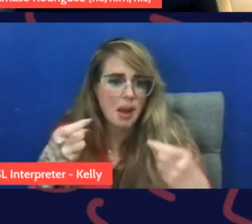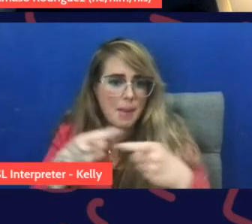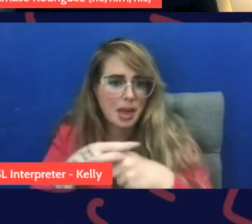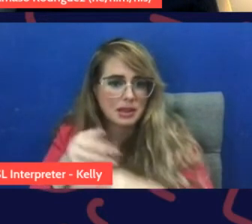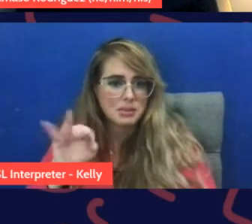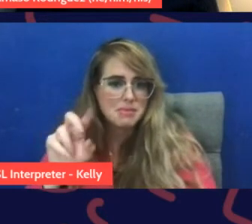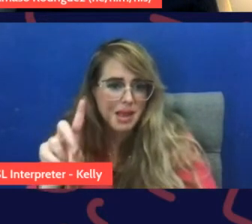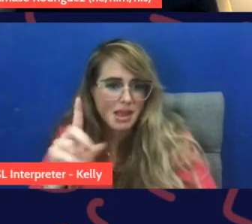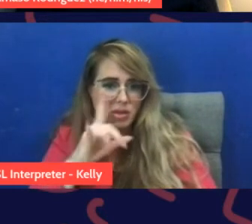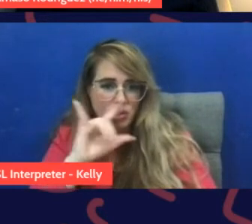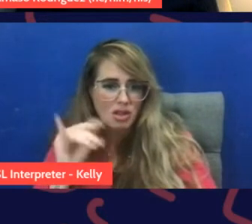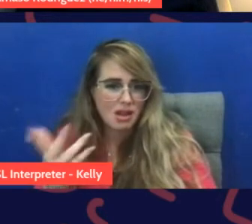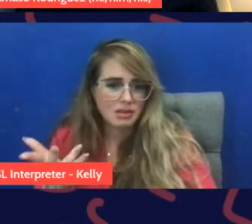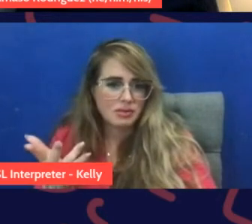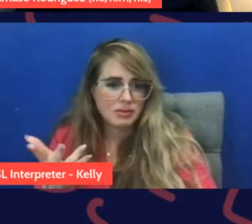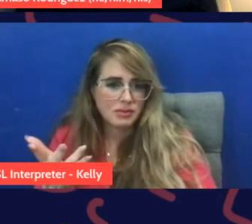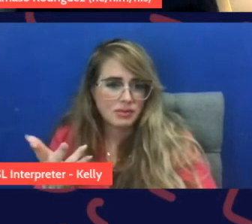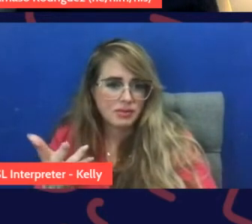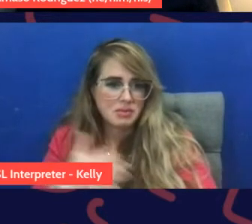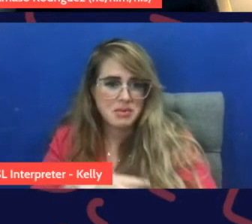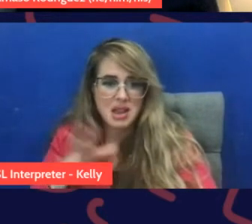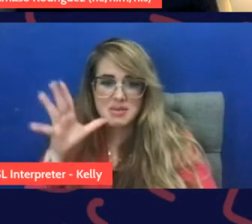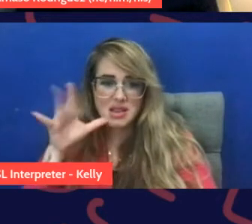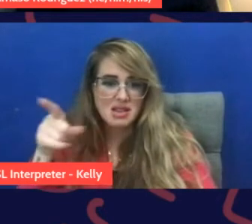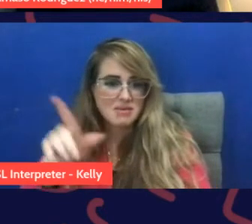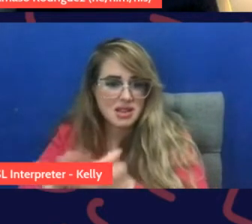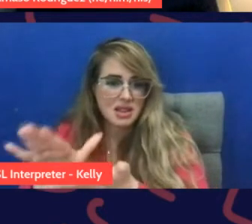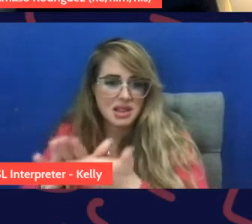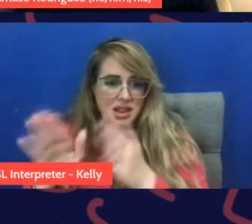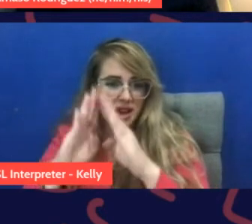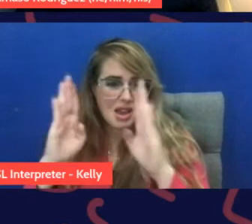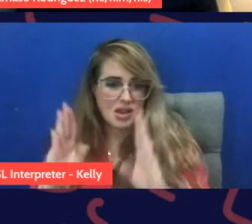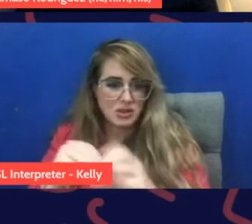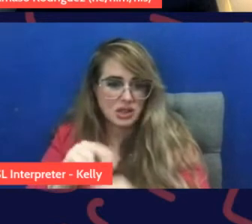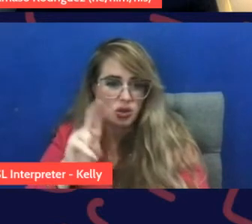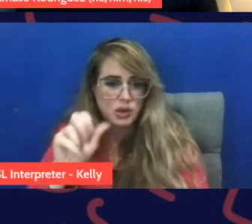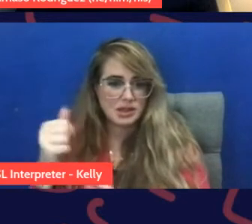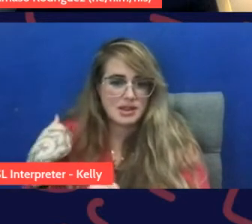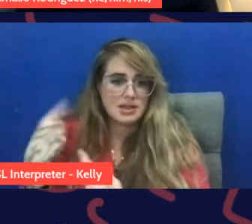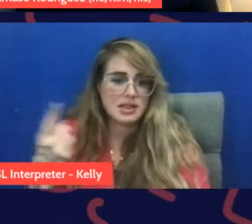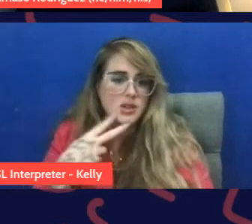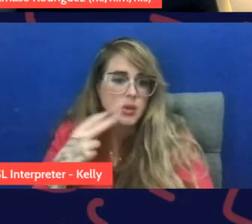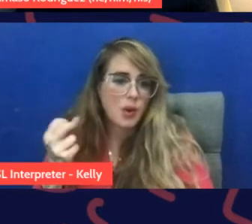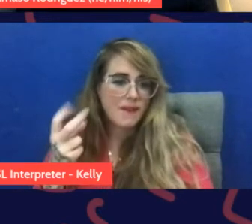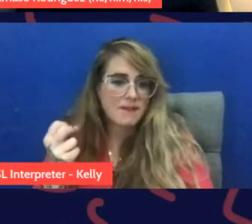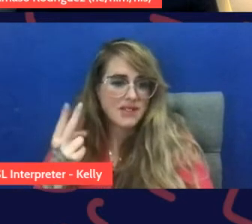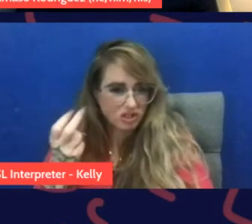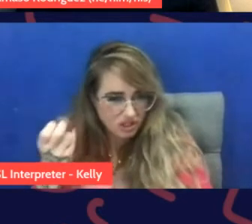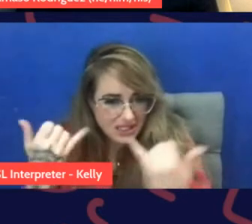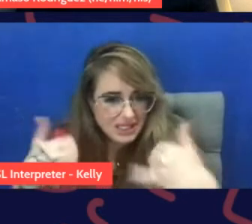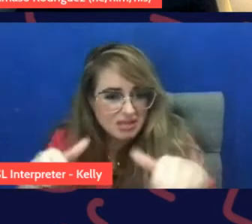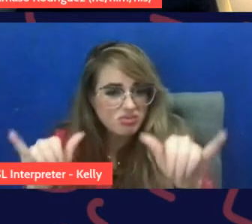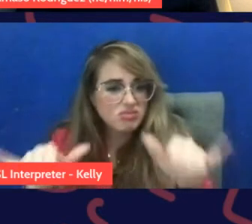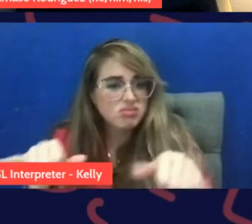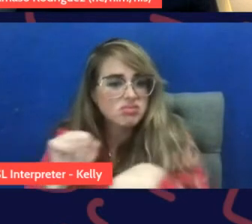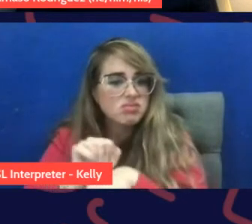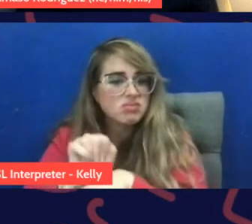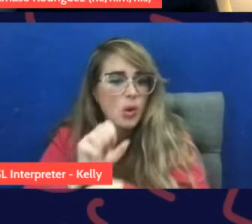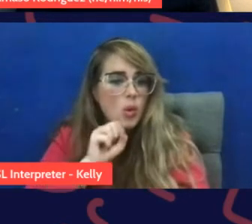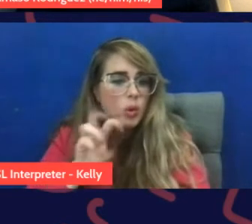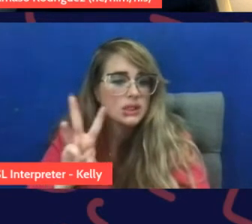play look like, right? Like, my mom has been cleaning homes in the U.S. since she was 12. She's still doing that today, and she's